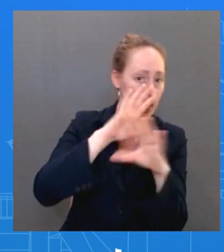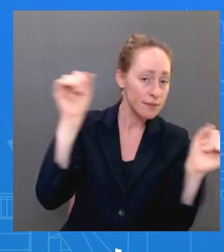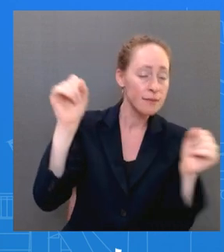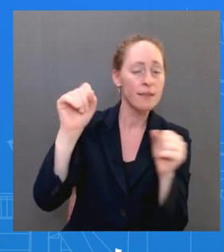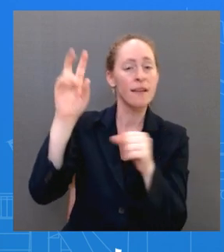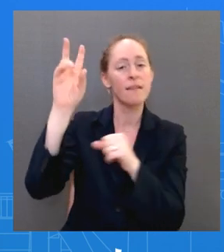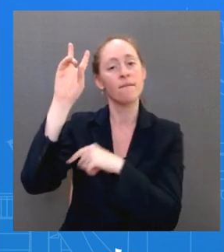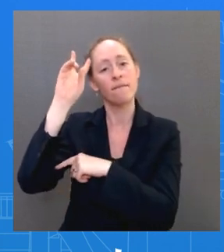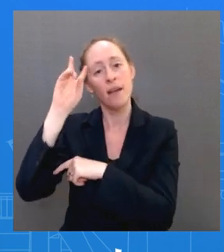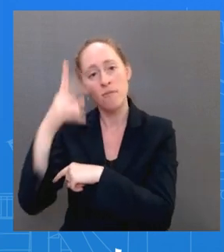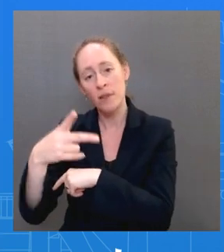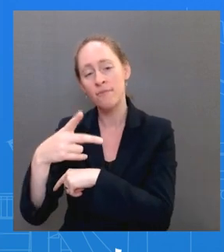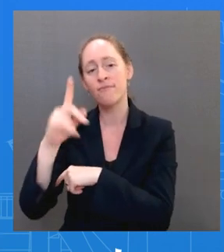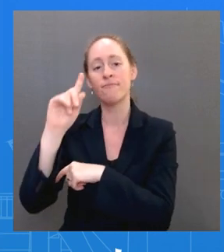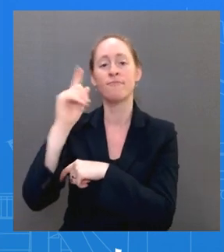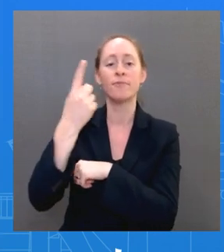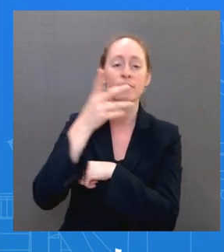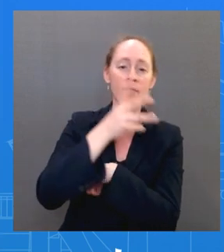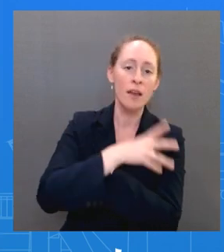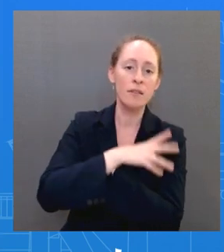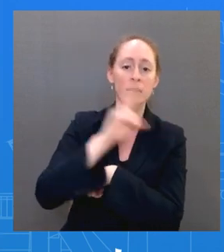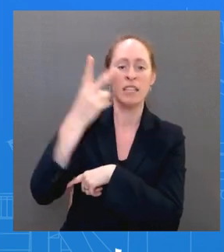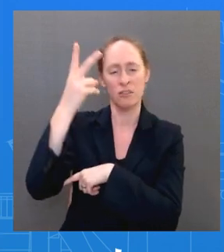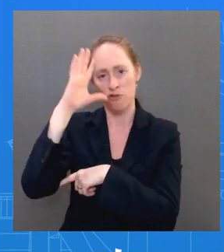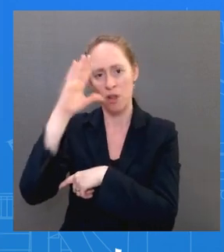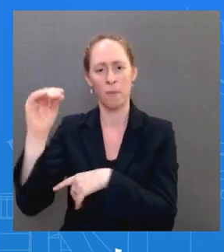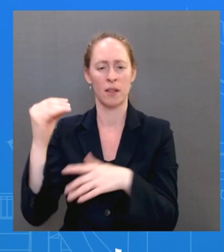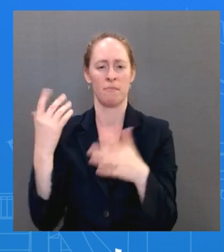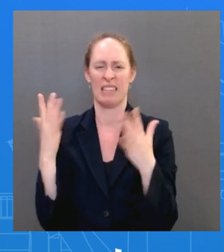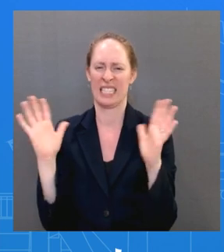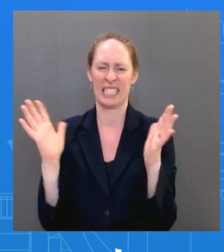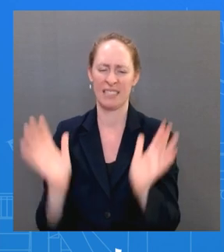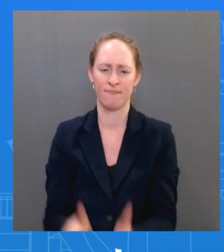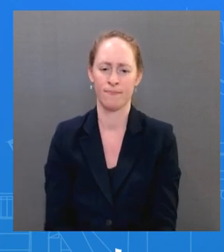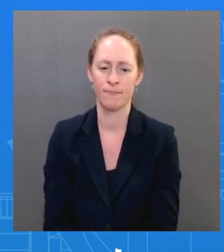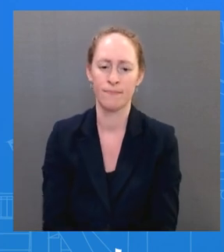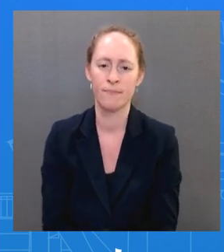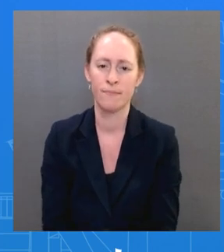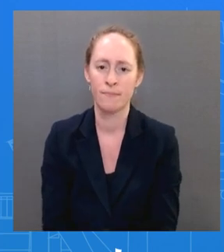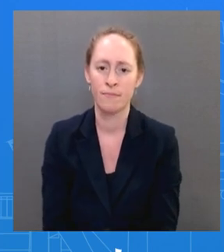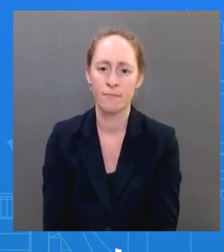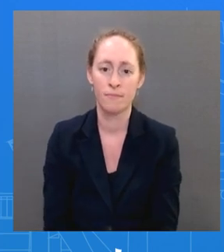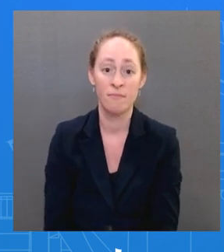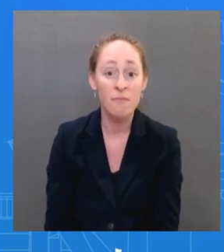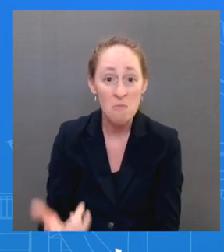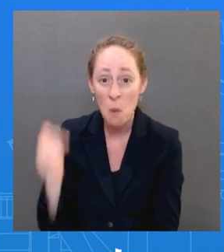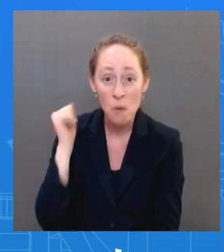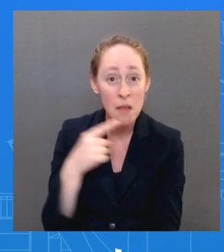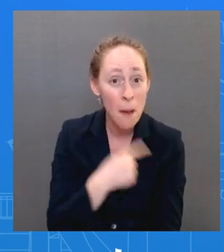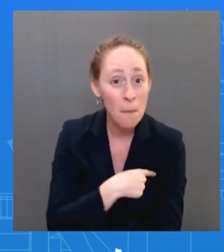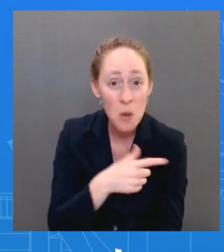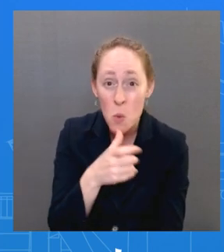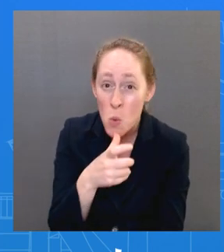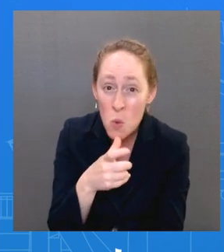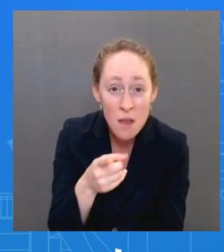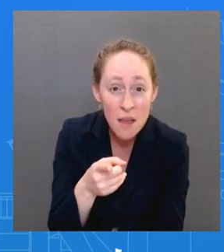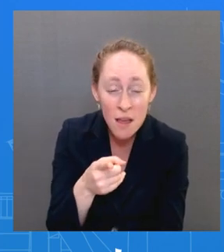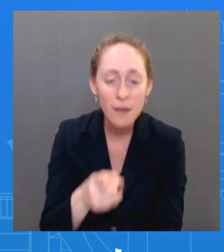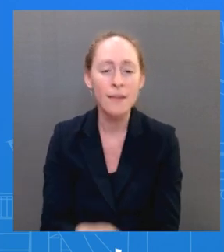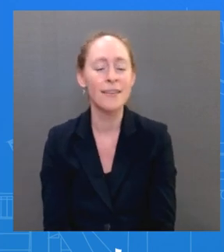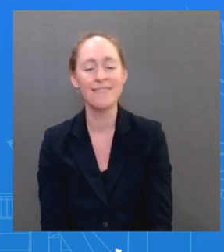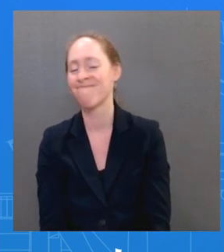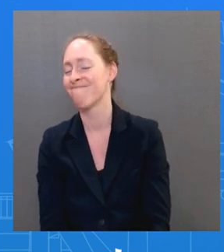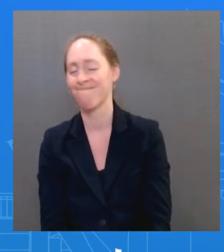and we respect that. Understood. So just for clarity, even if without identifying names, we can't do it. Again, totally. I'm not going to share